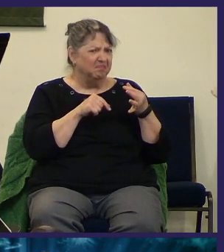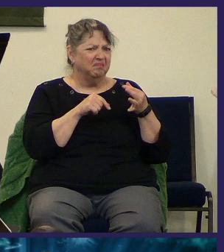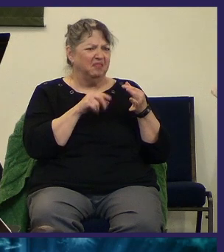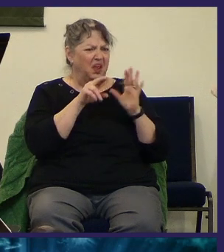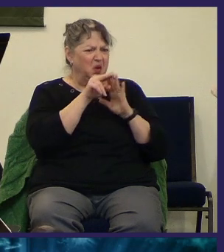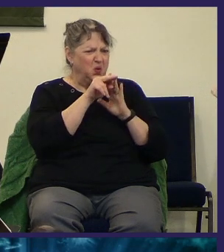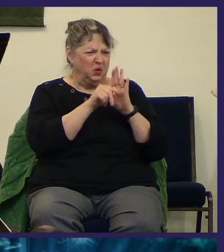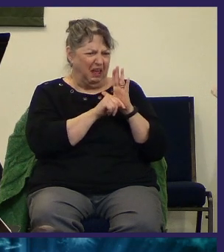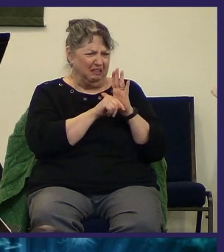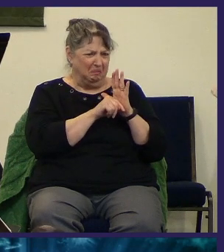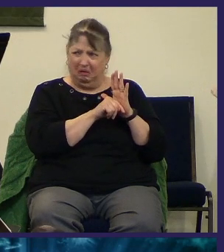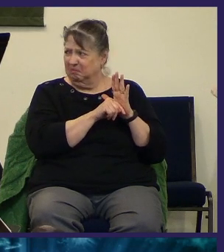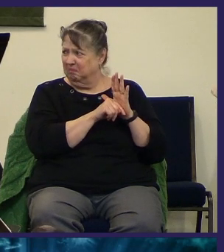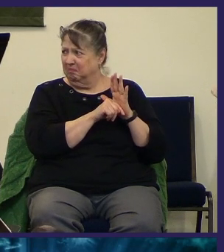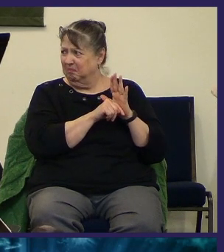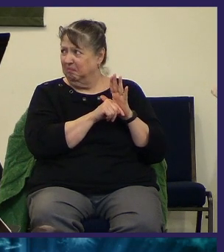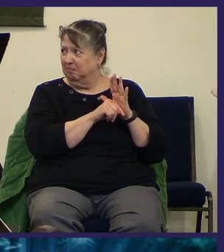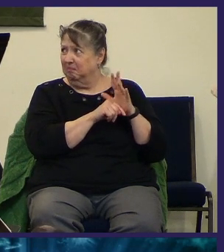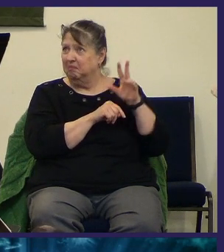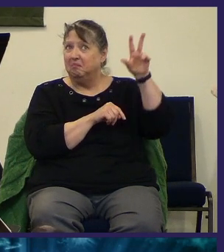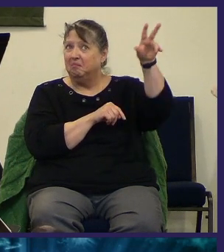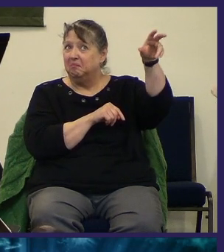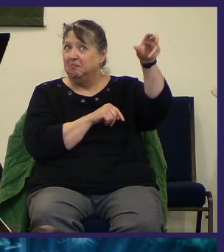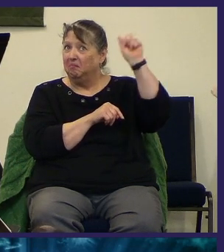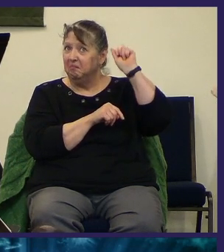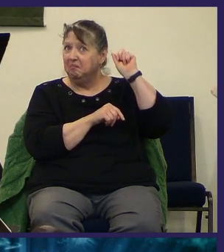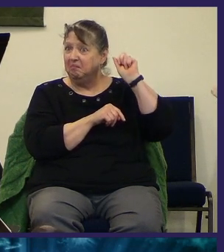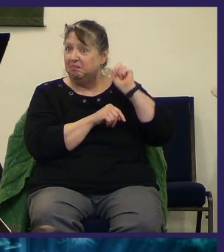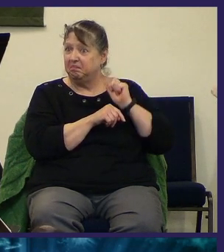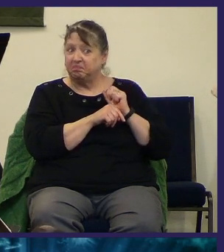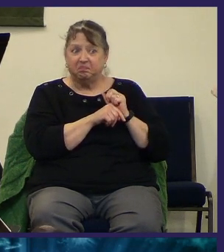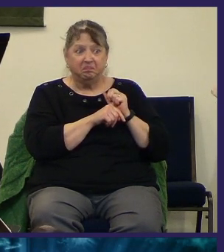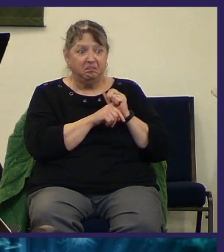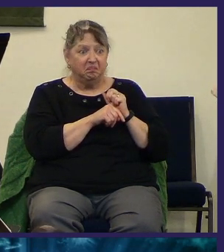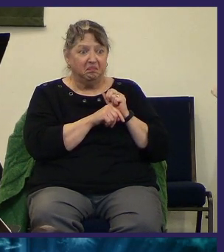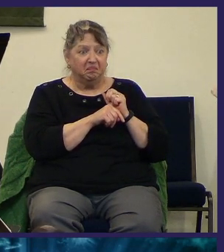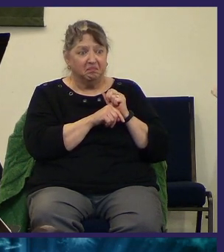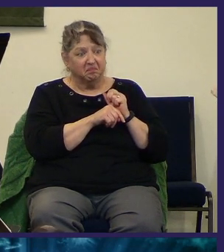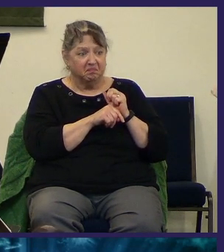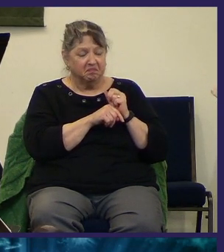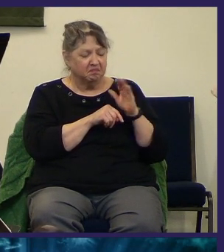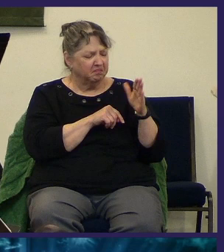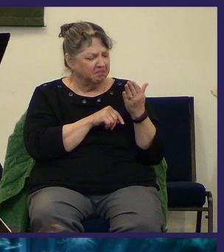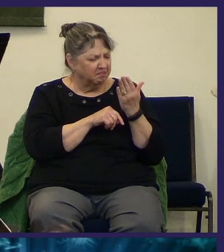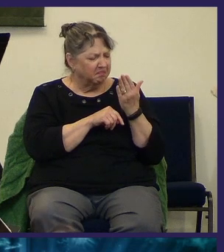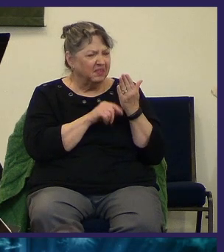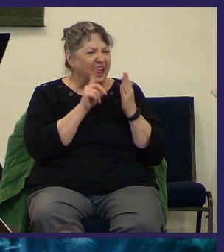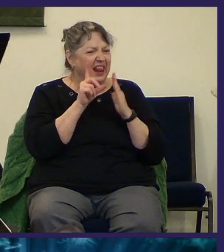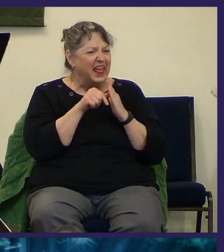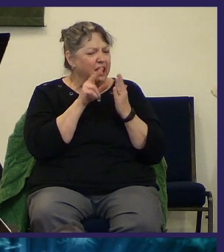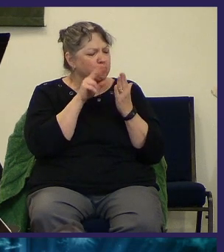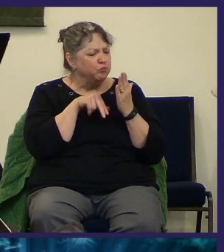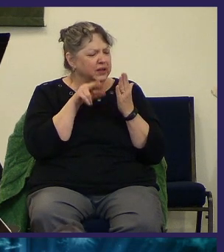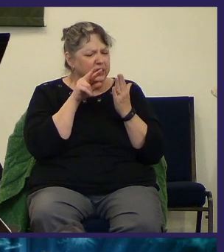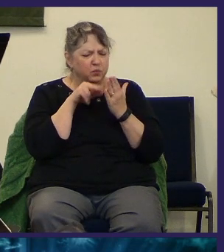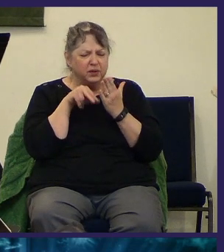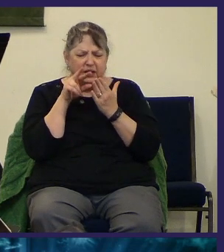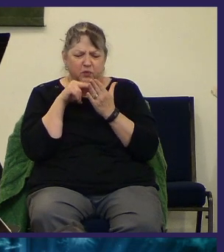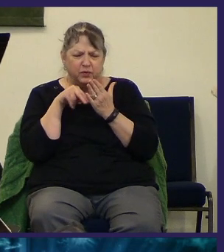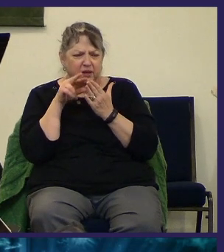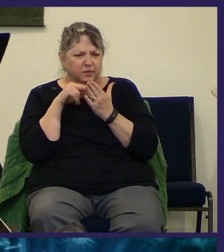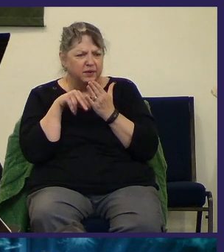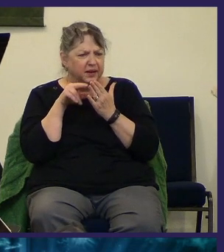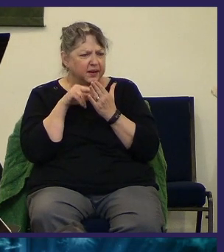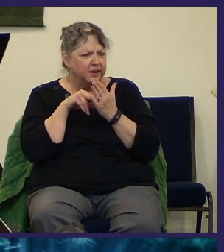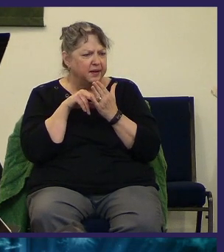that nobody was looking he walked over there and pulled it out of that locker and he took it he took it home and he